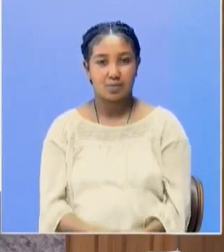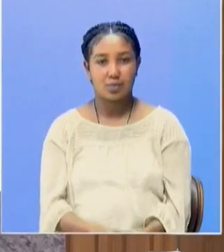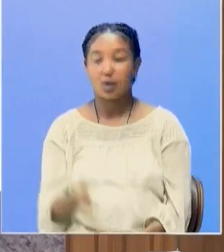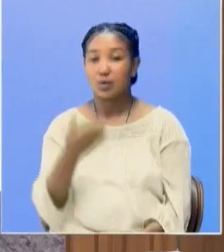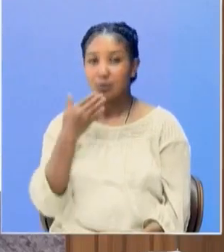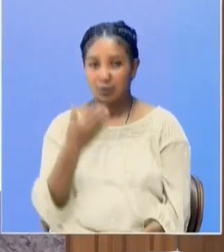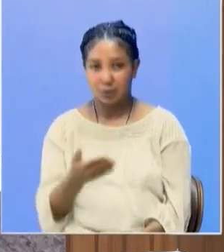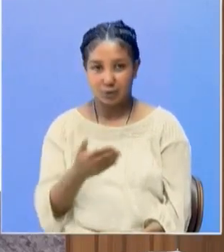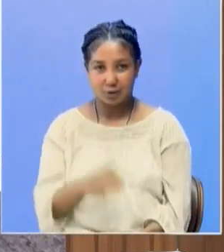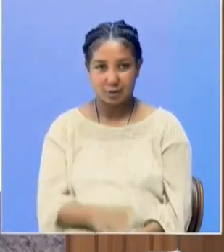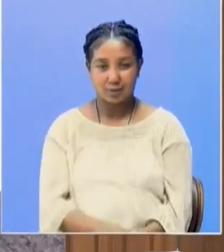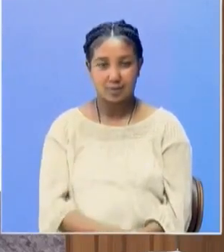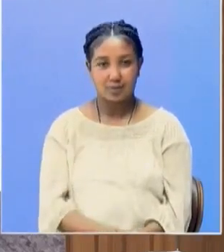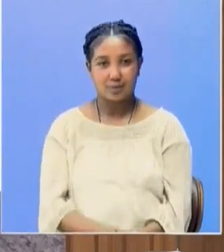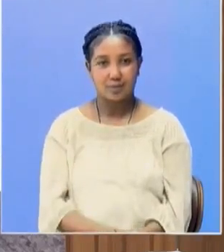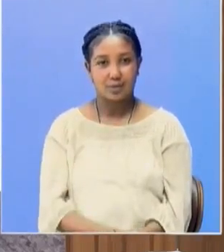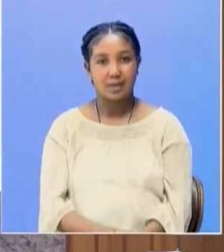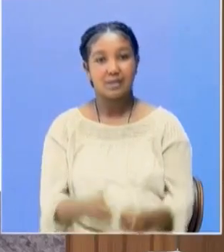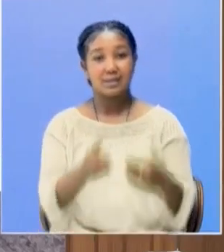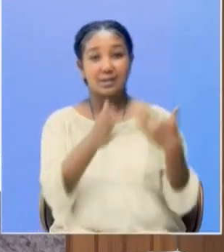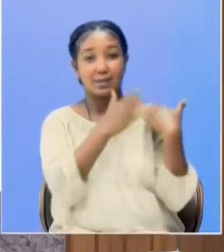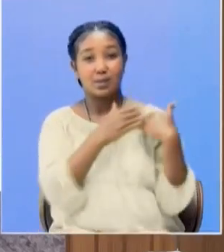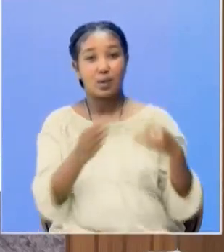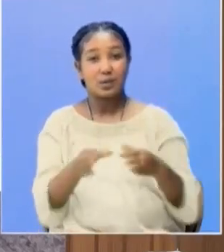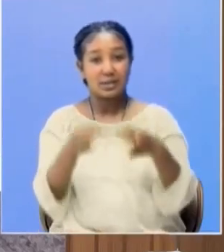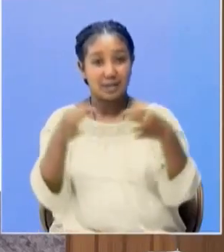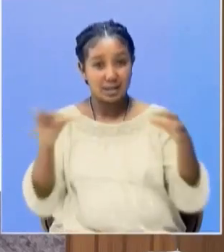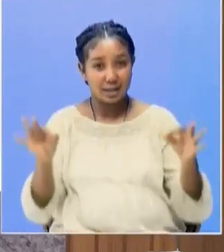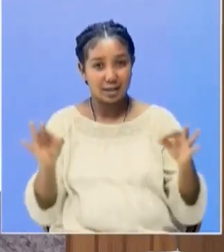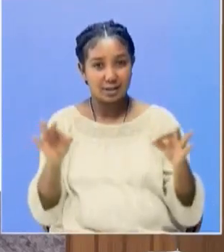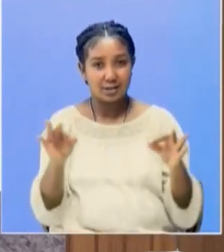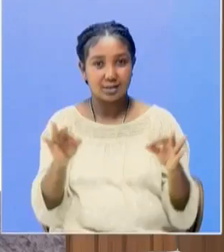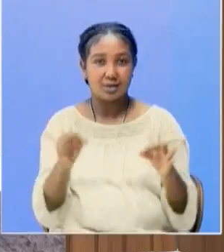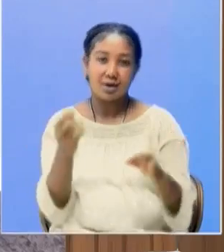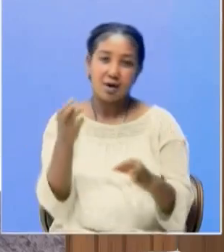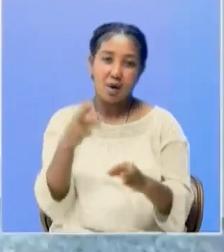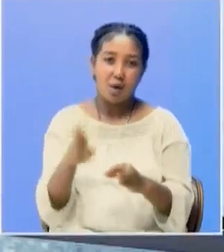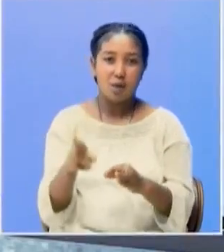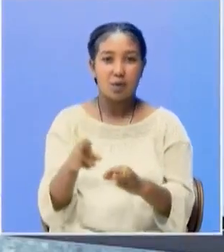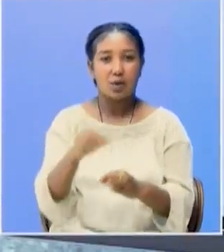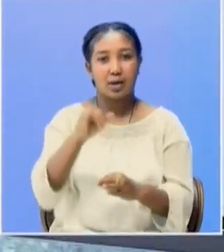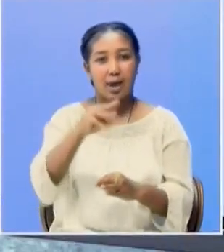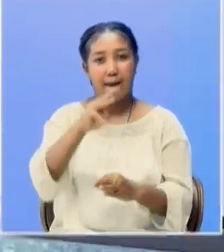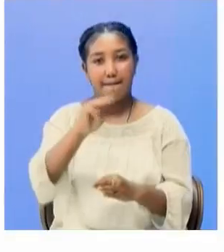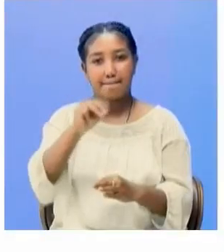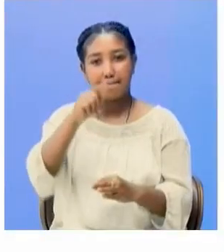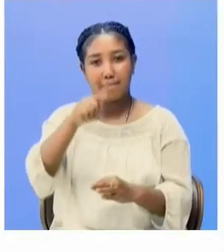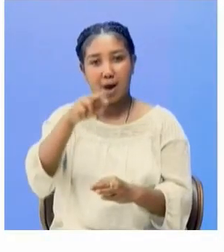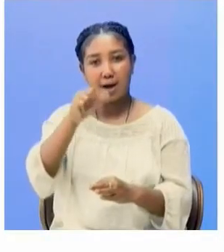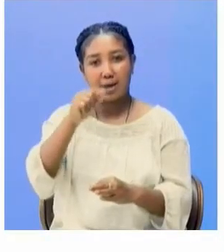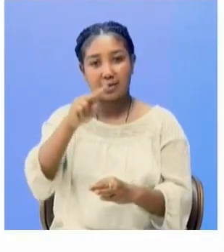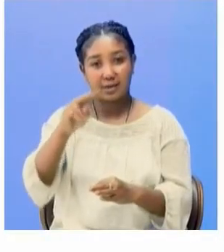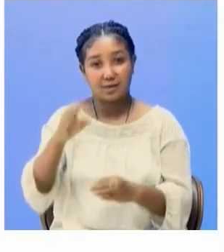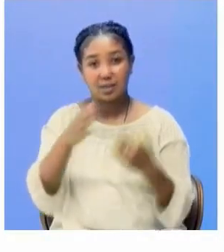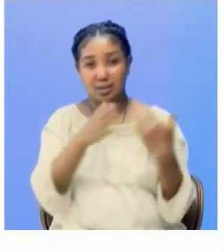Good. The subject of the sentence or the imperative sentence is the